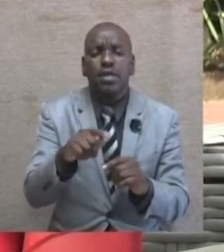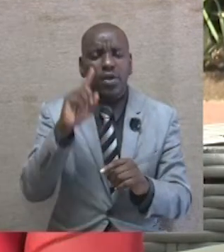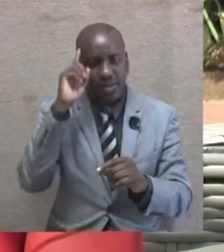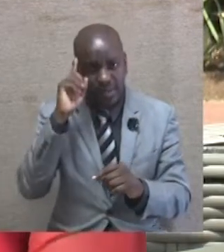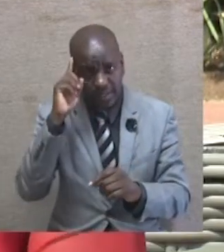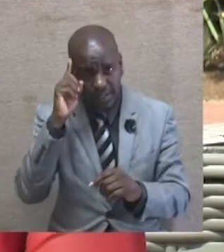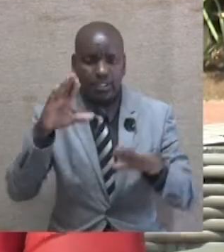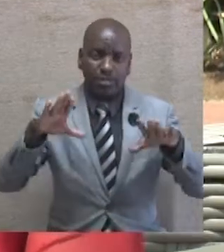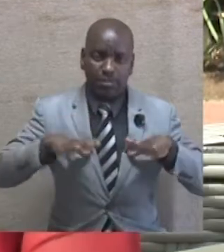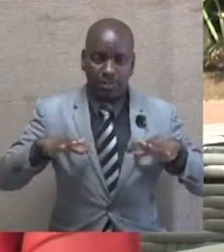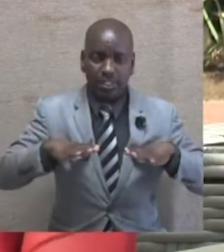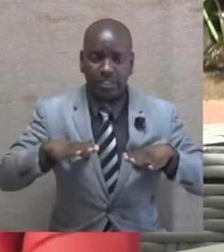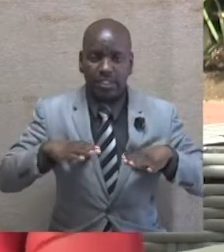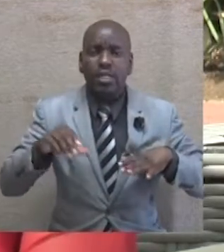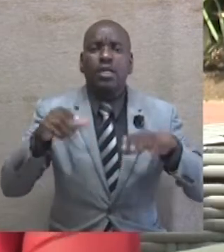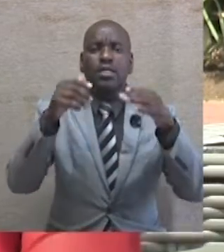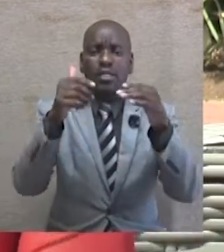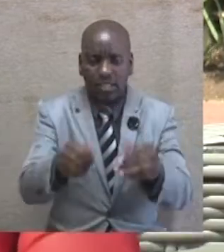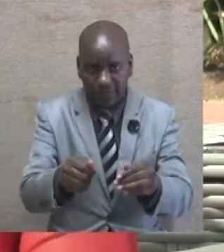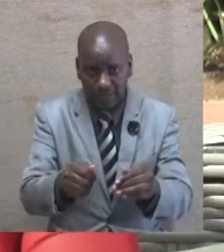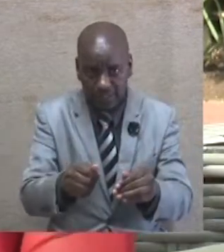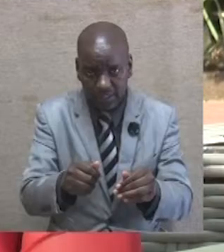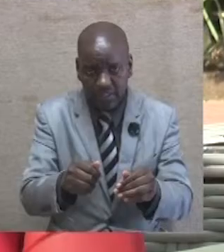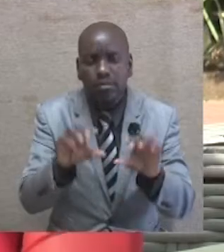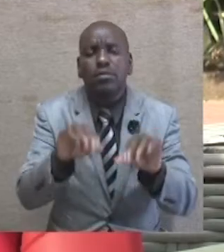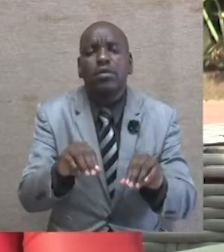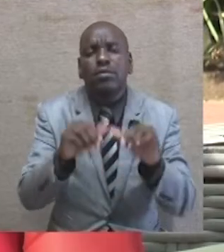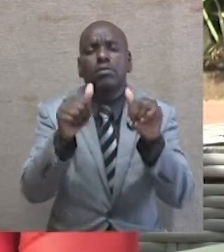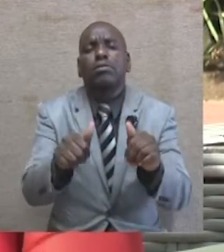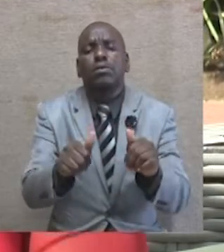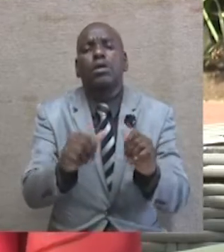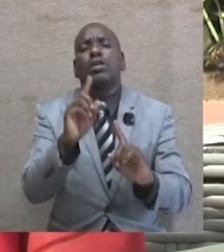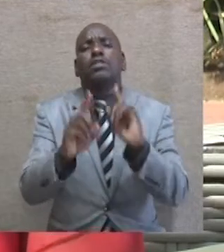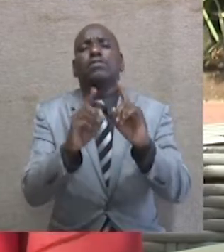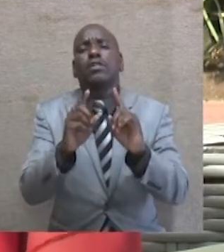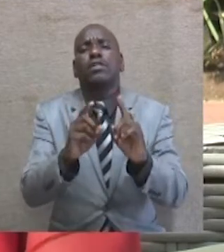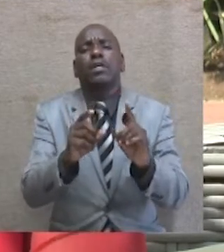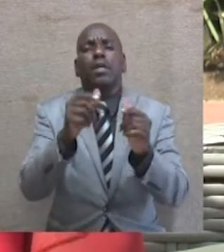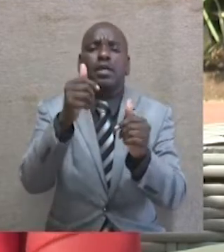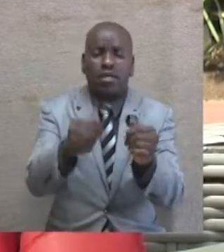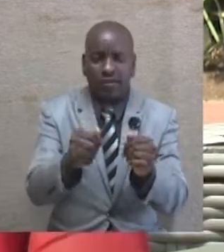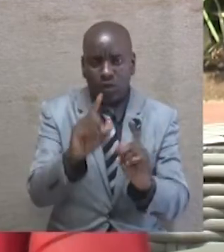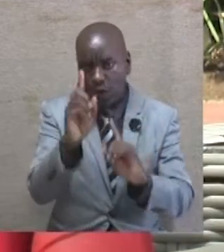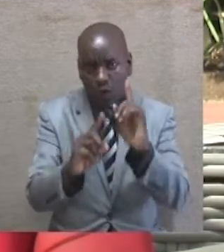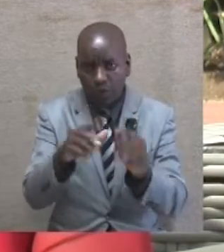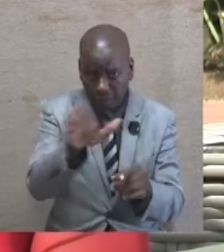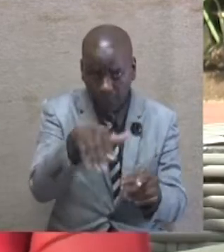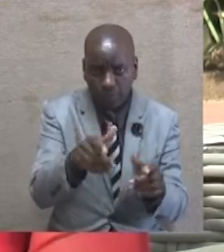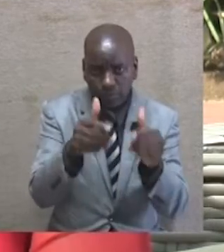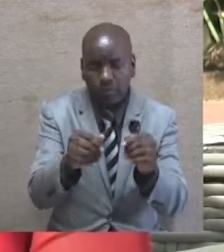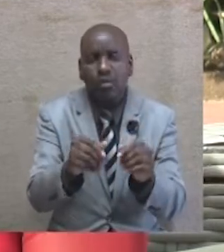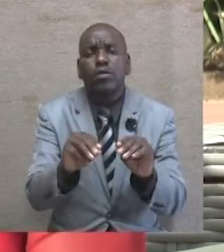but we then really think that it's important that they be capacitated. I mean, in terms of the content delivery and